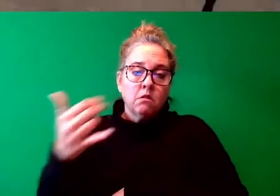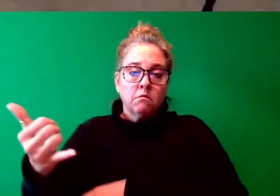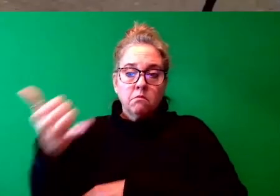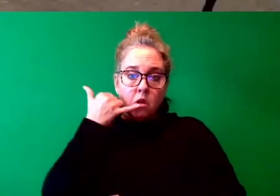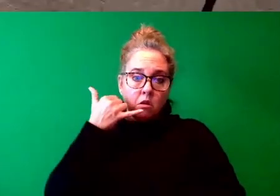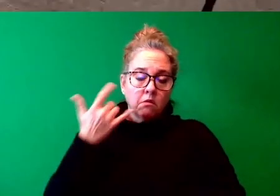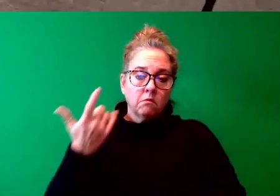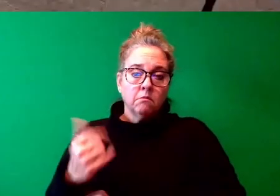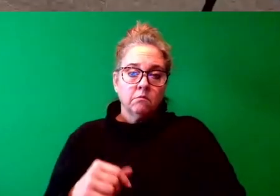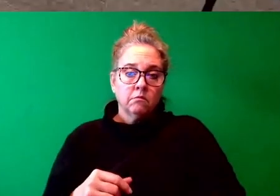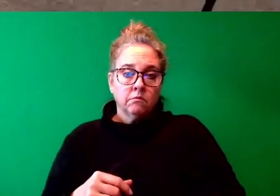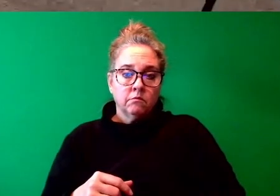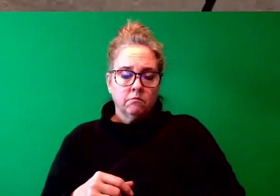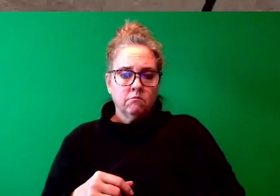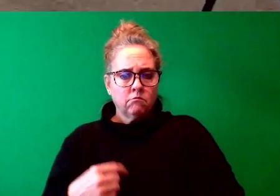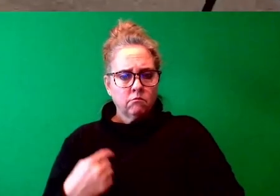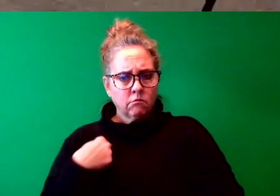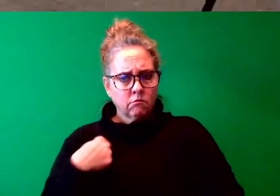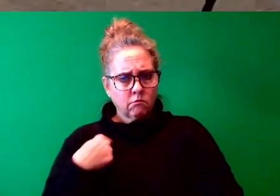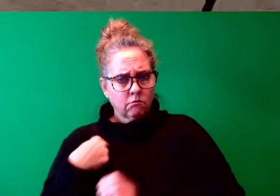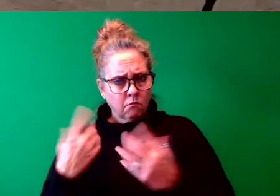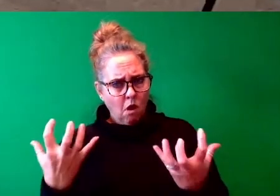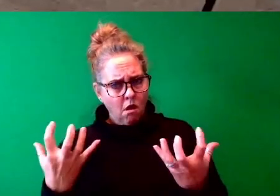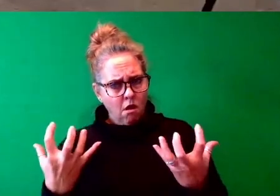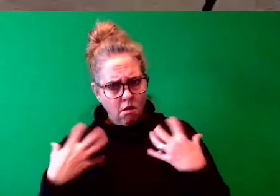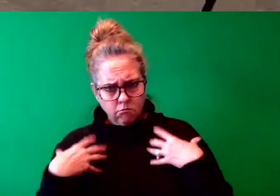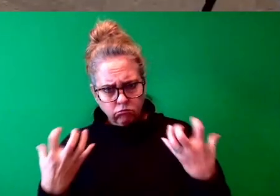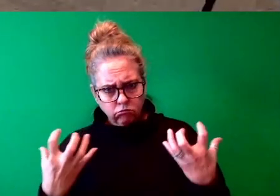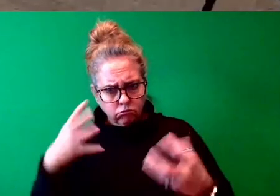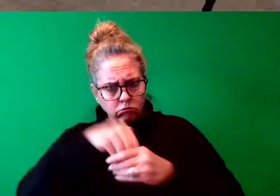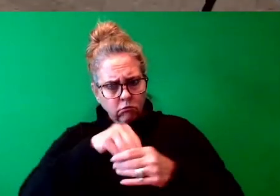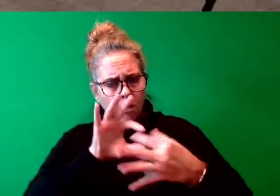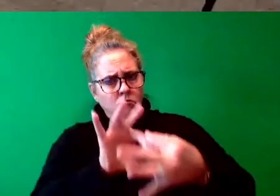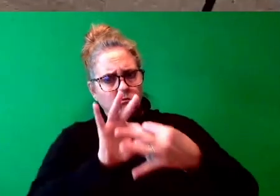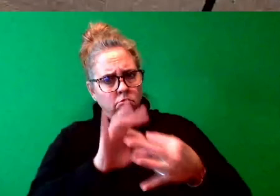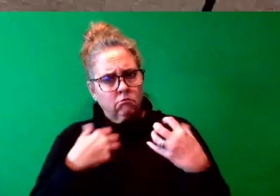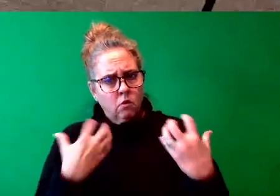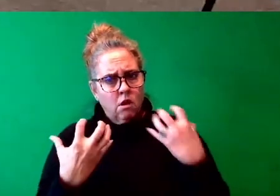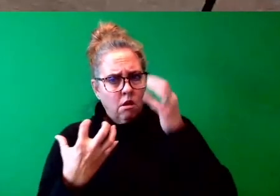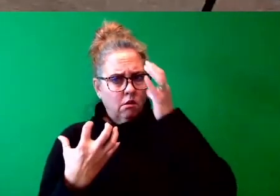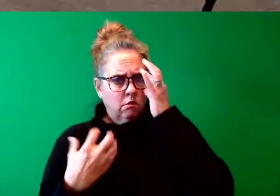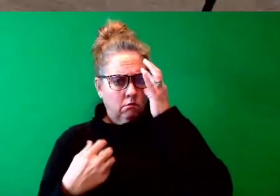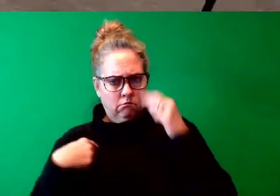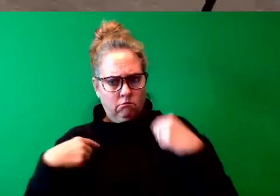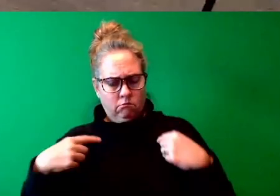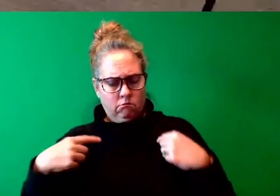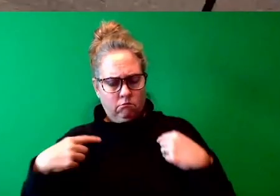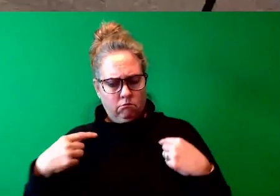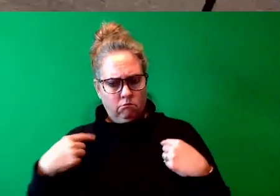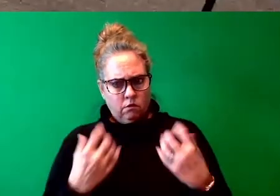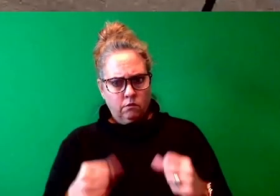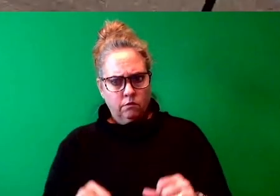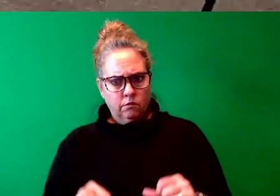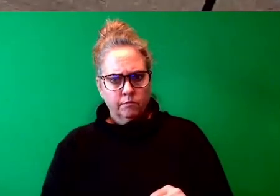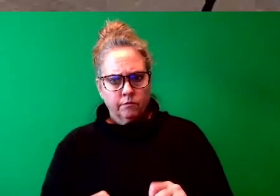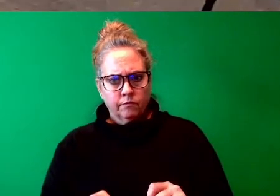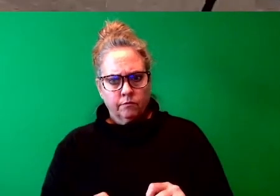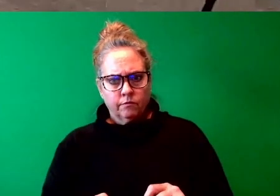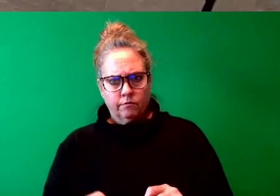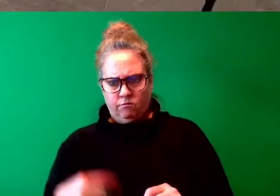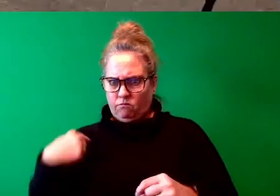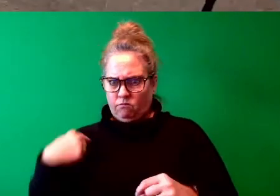stay connected. Also, we have been working on this. Okay. It's just that, COVID's been